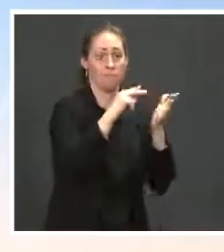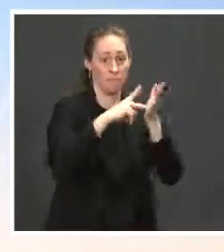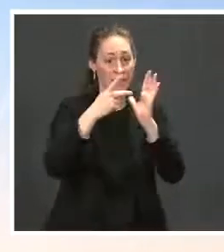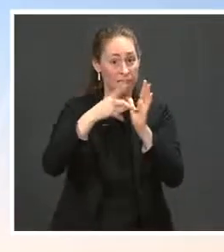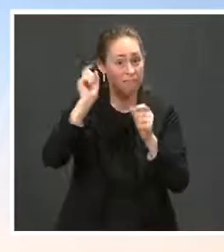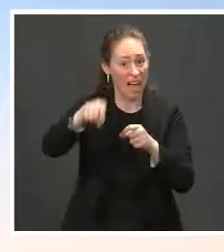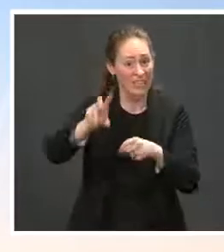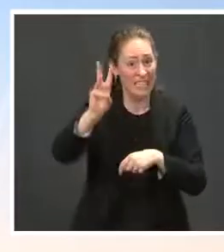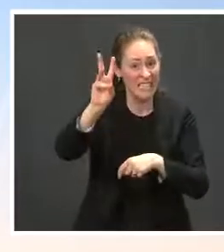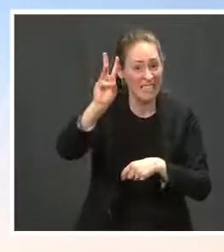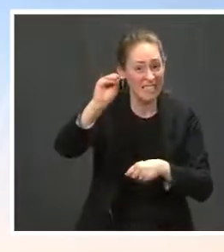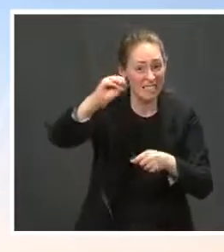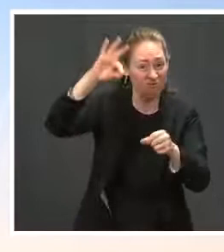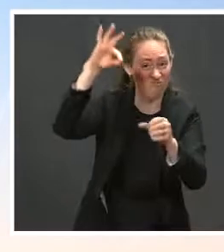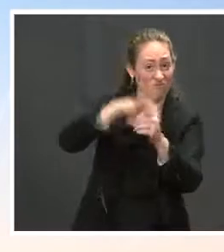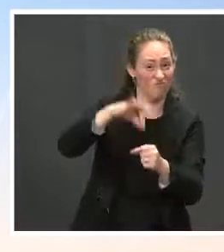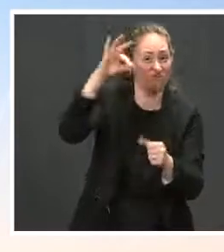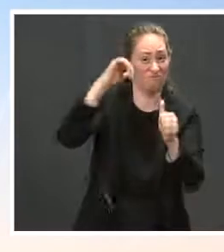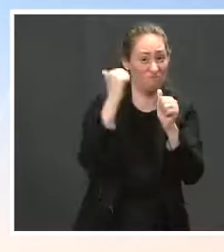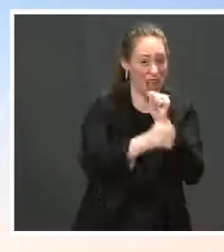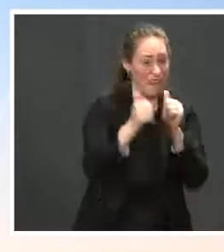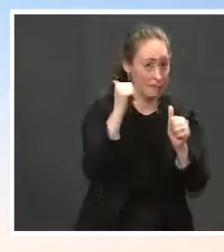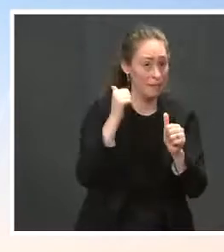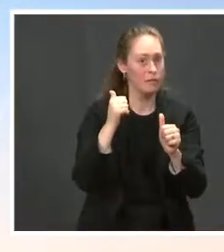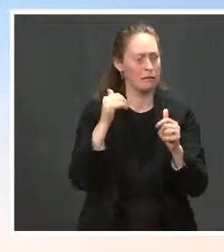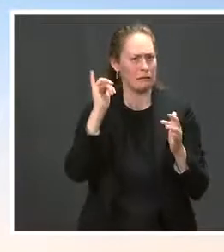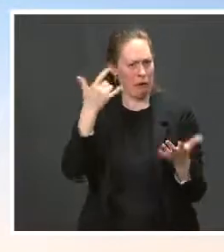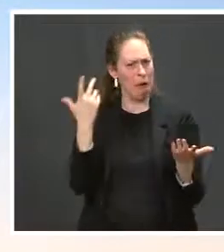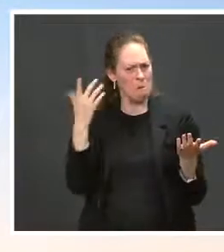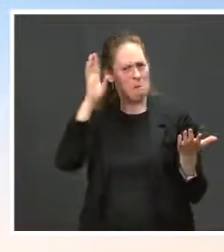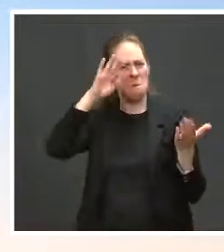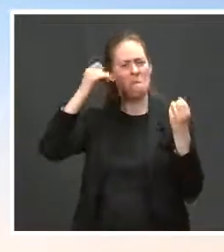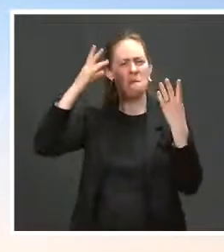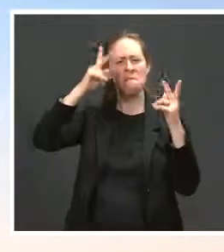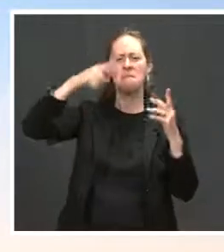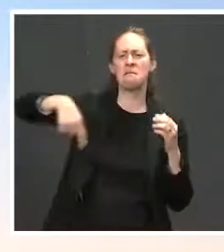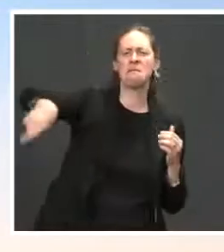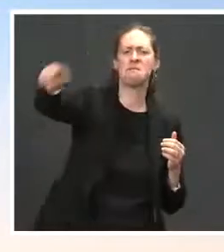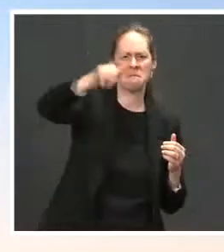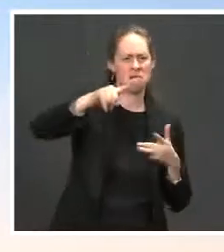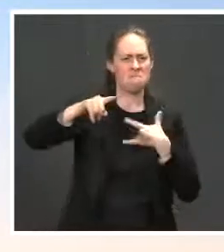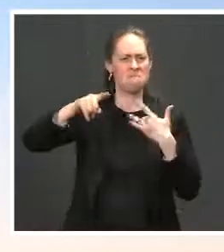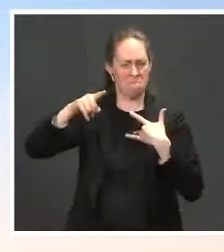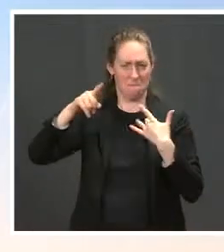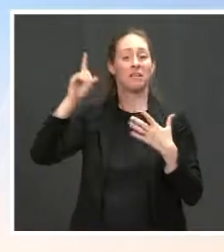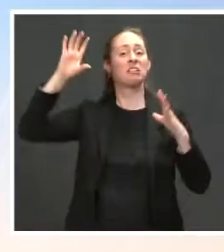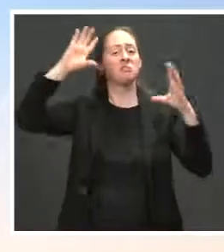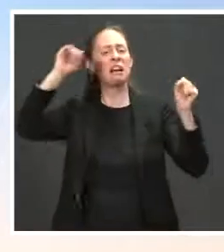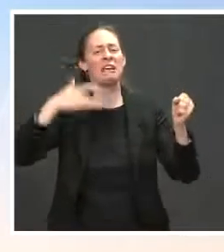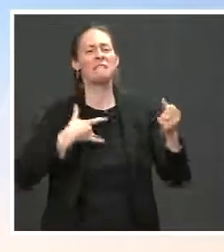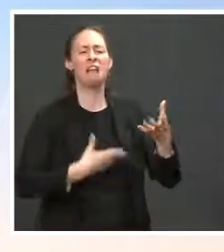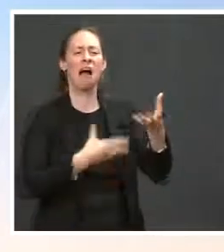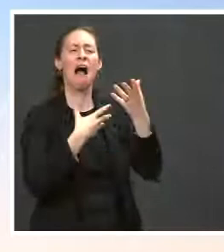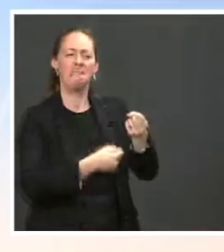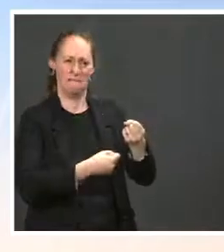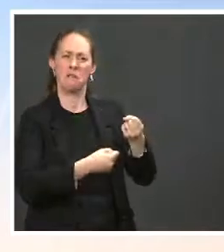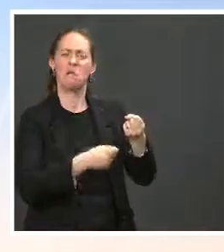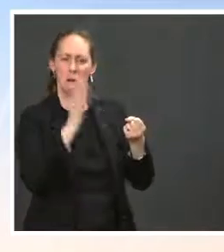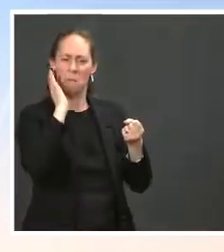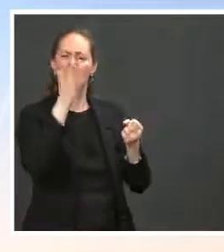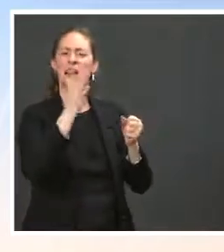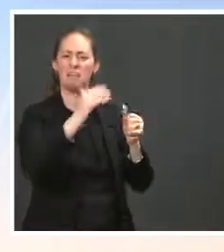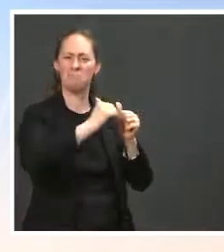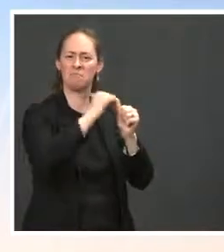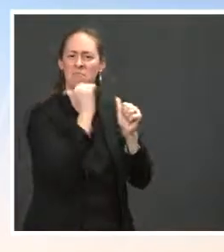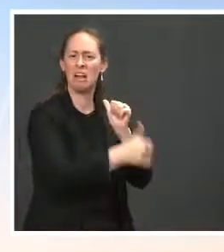is, why should people have faith that the president will be able to get 60 votes to get the George Floyd bill passed? Well, I think what I was trying to